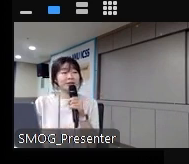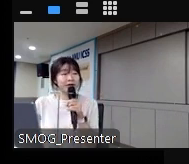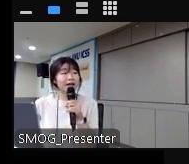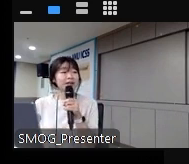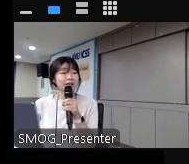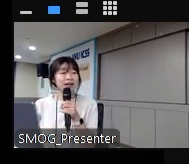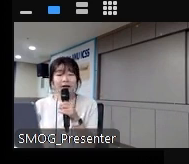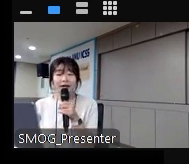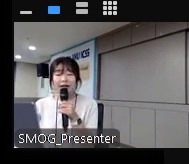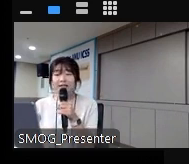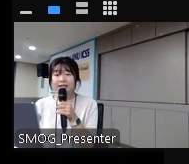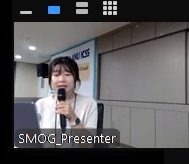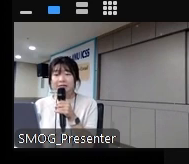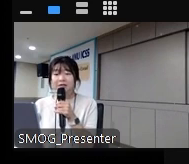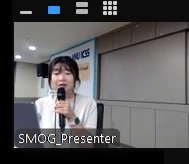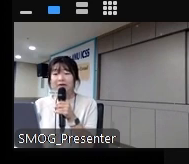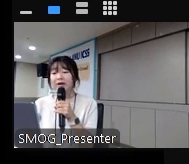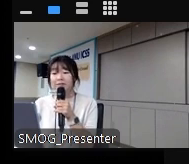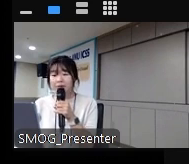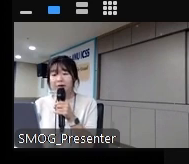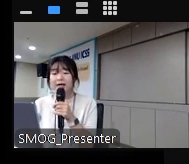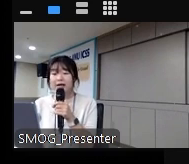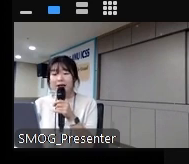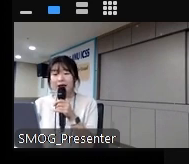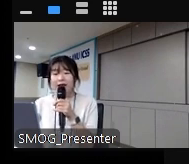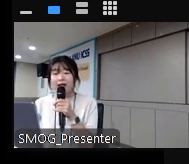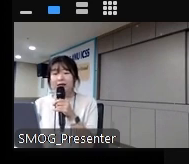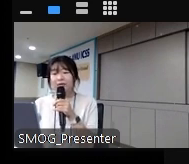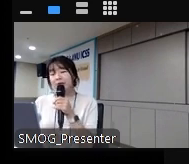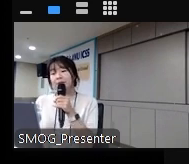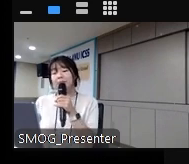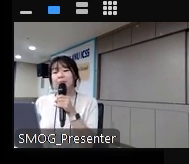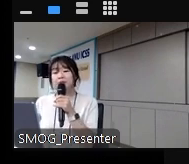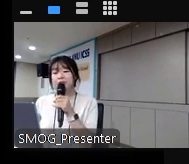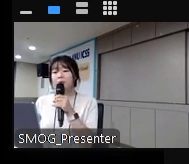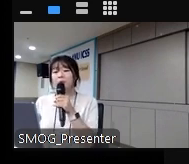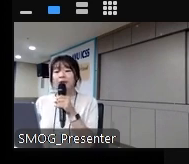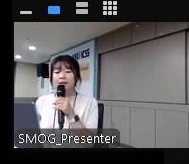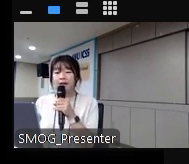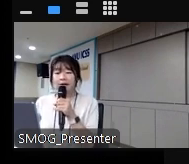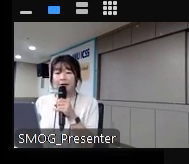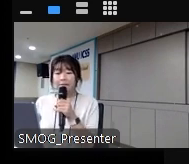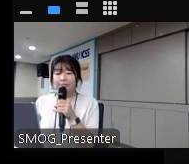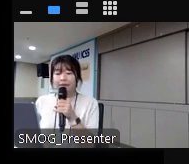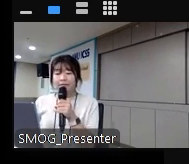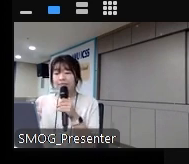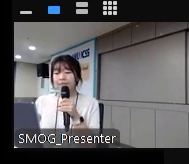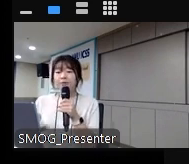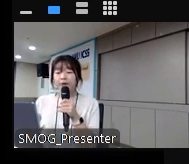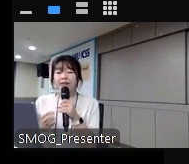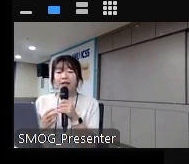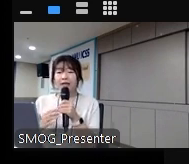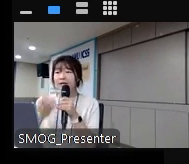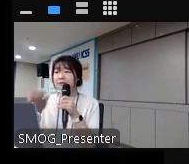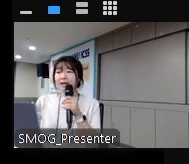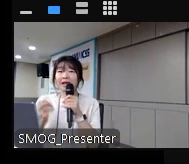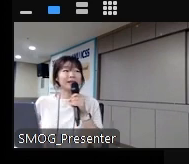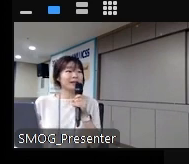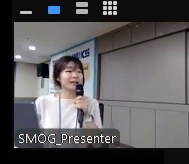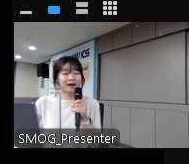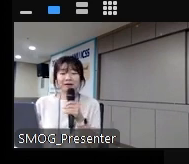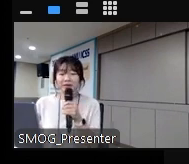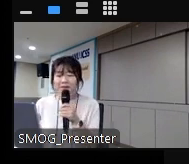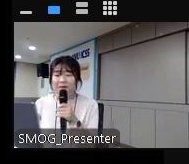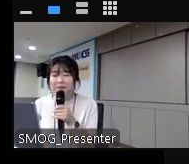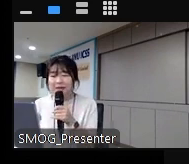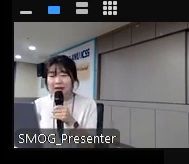language faculty and our analysis seems to be very important. And maybe just one point that I could end the